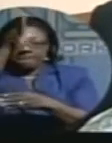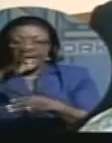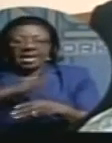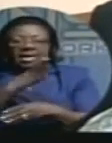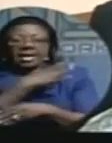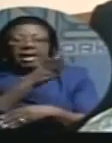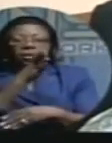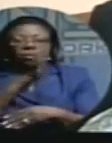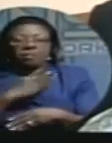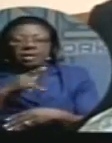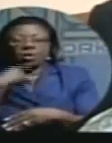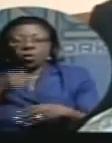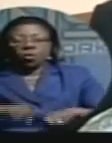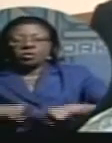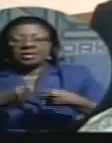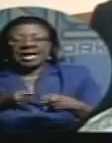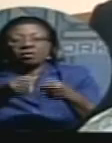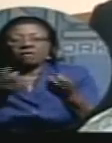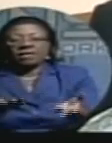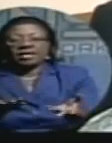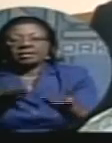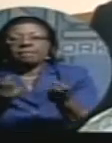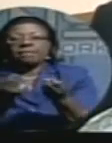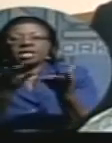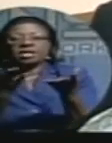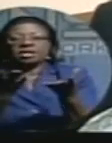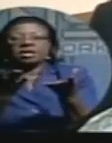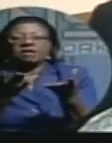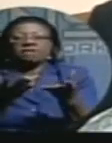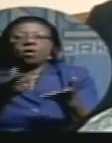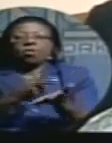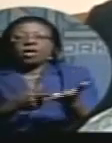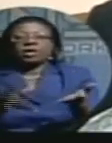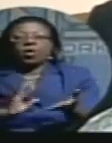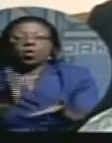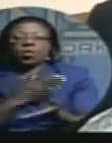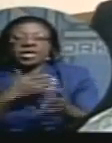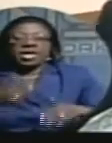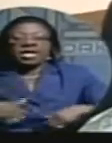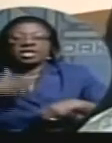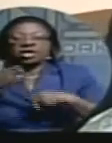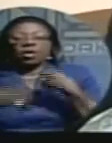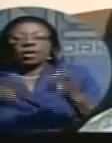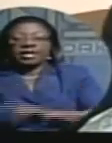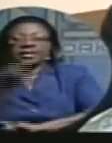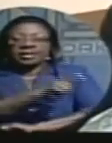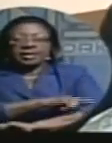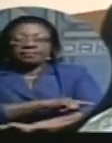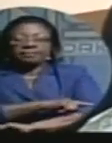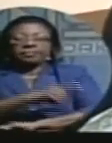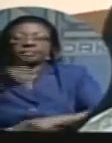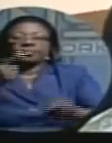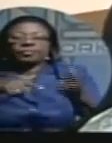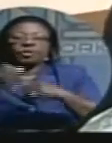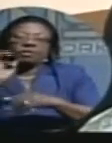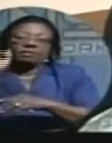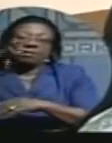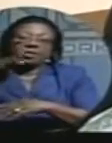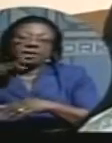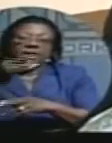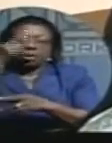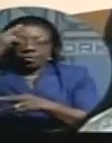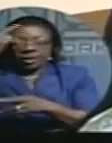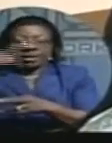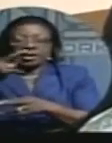the benefits we enjoy today. Going forward, the recognition of this historical day will become